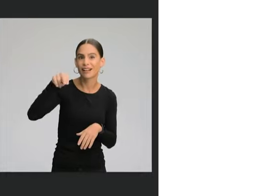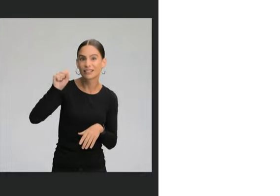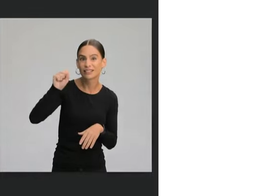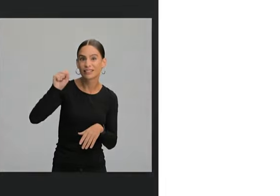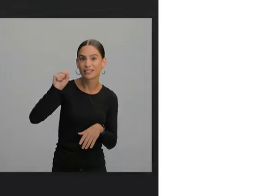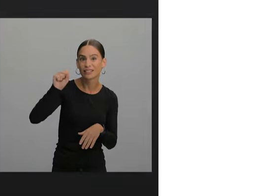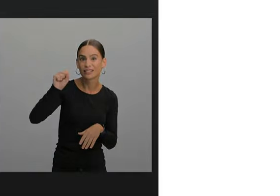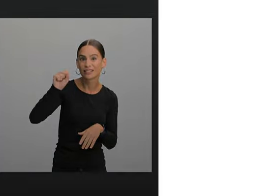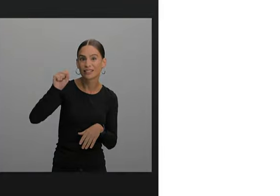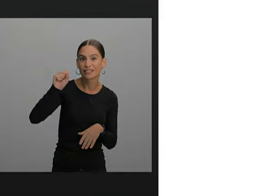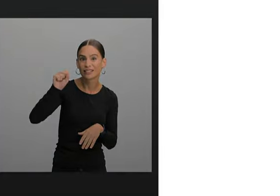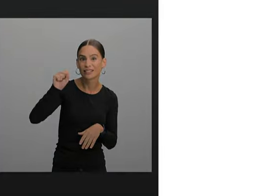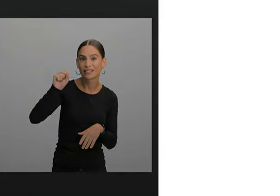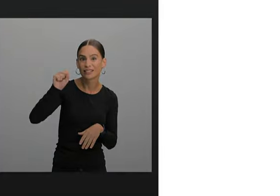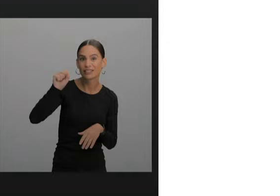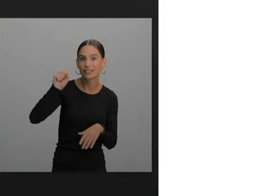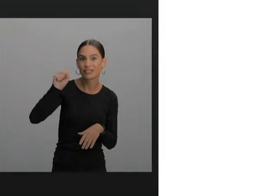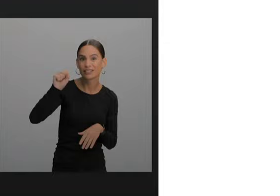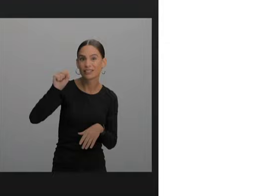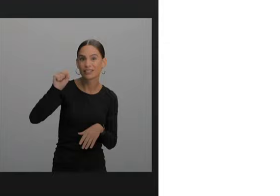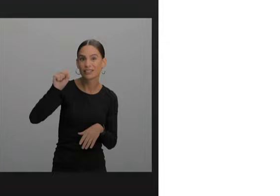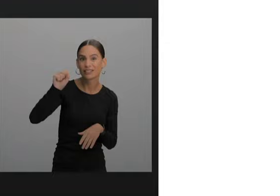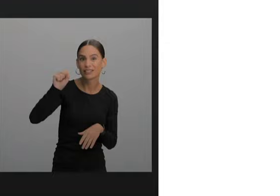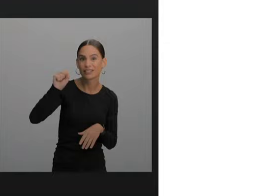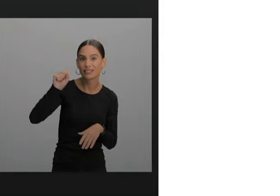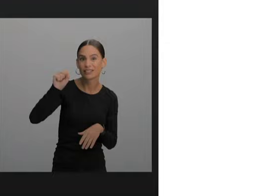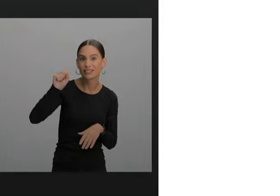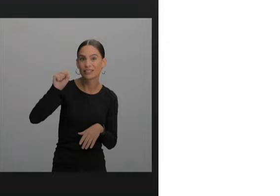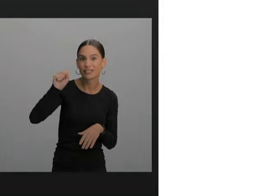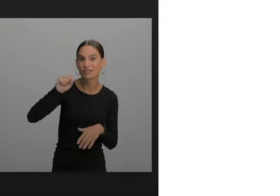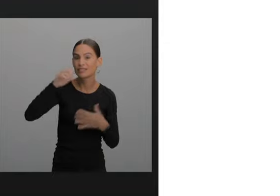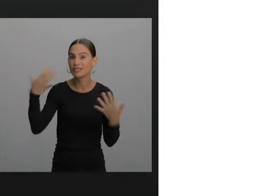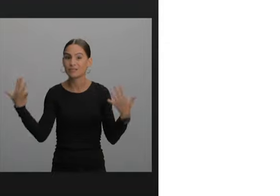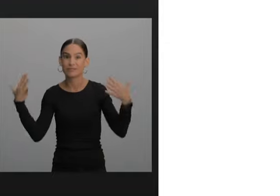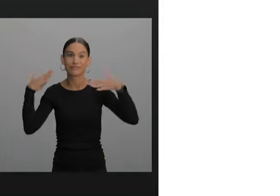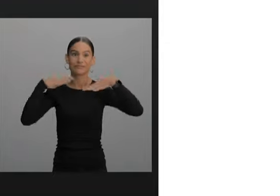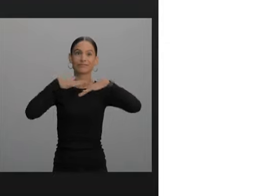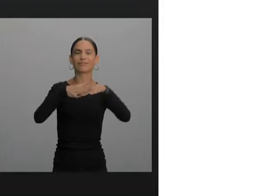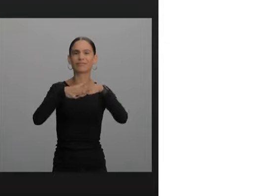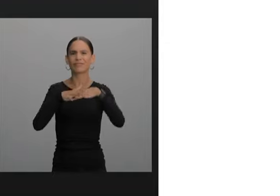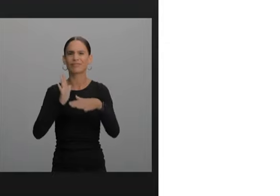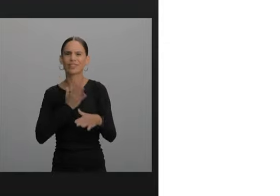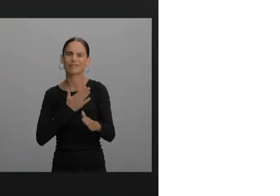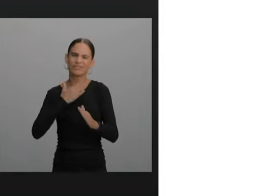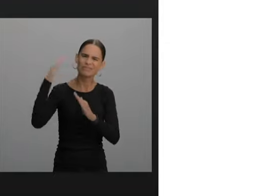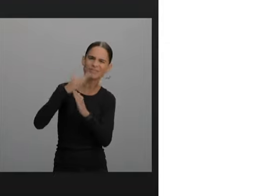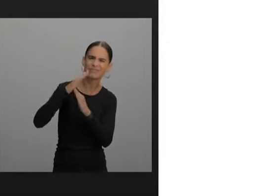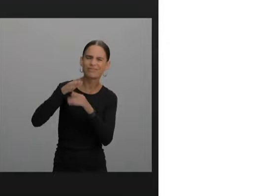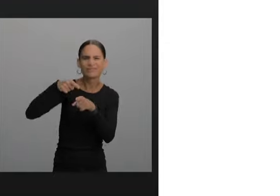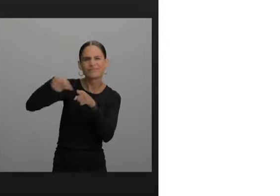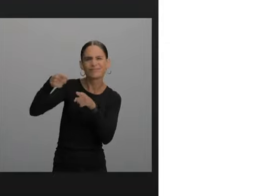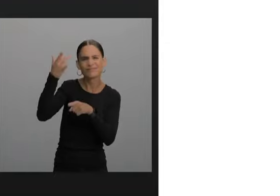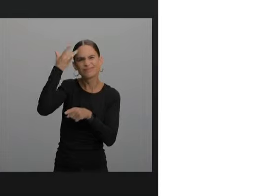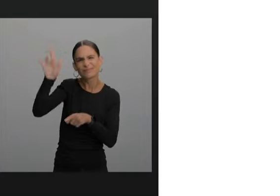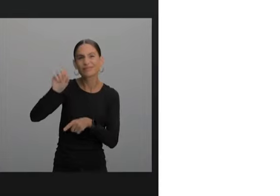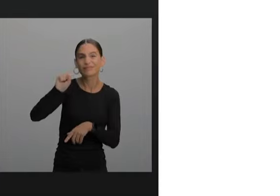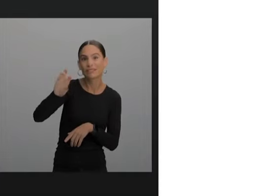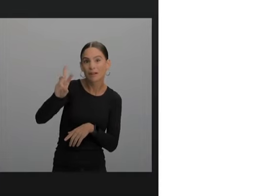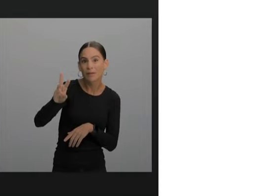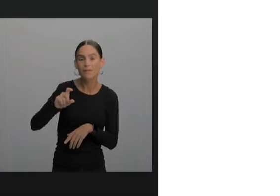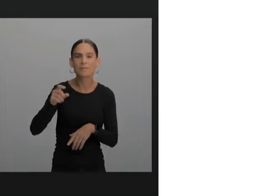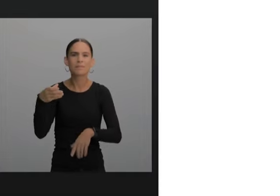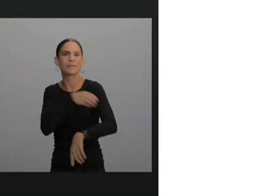with intelligent... Although faster apertures and more advanced lenses is like saying the same thing twice, just saying. ...software and our powerful Apple Silicon. Both that